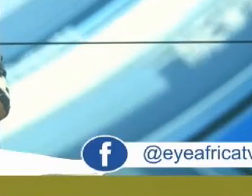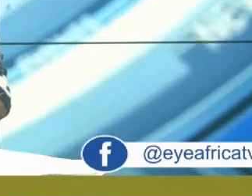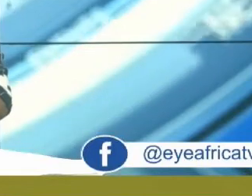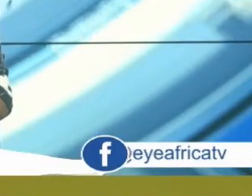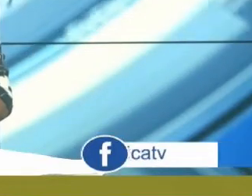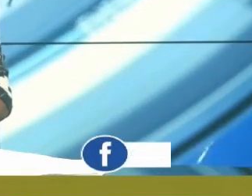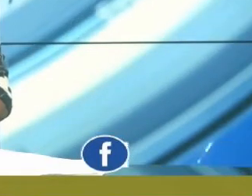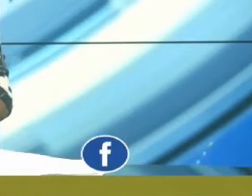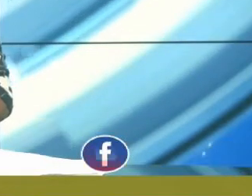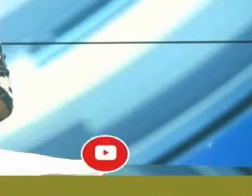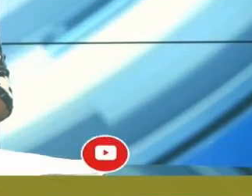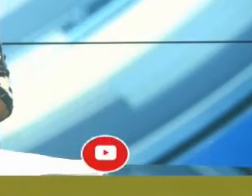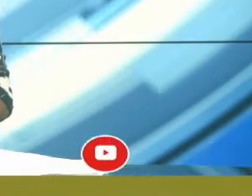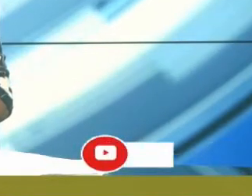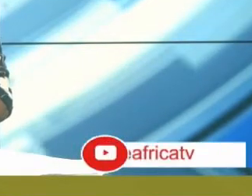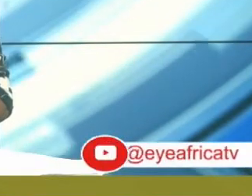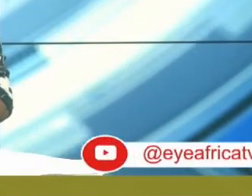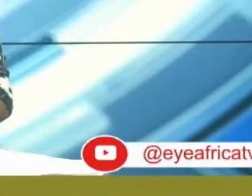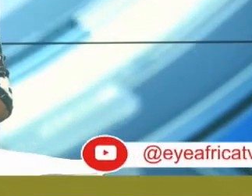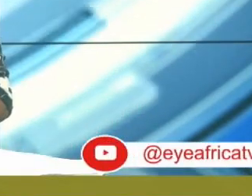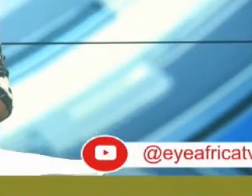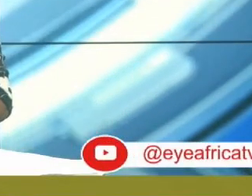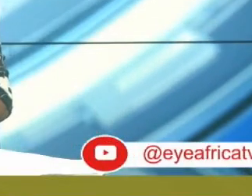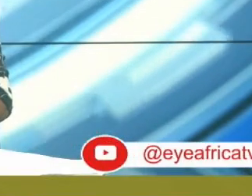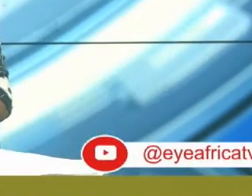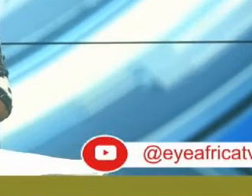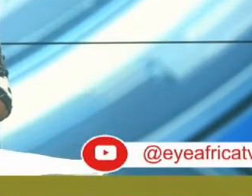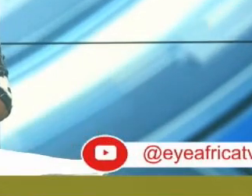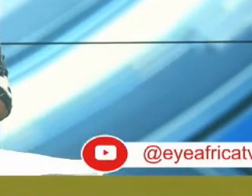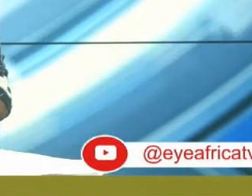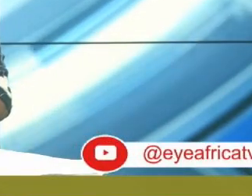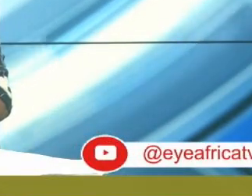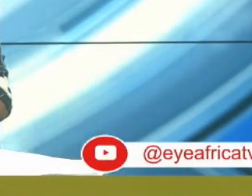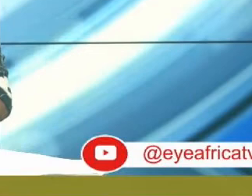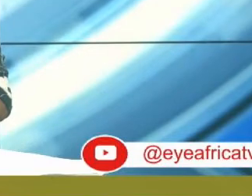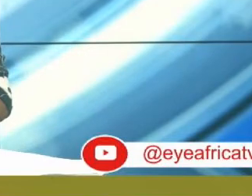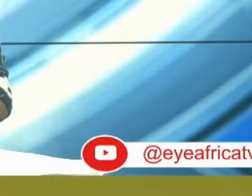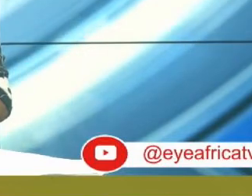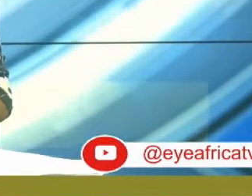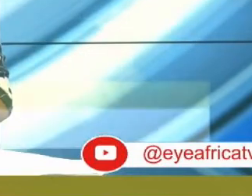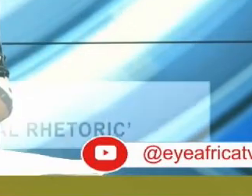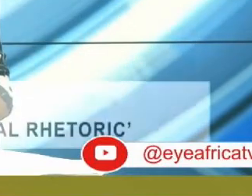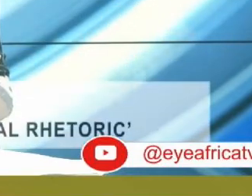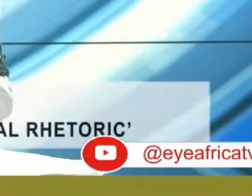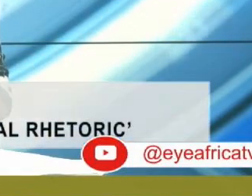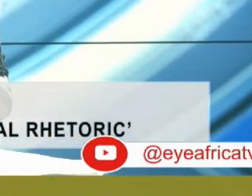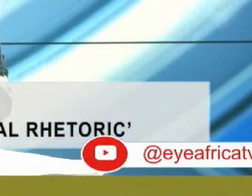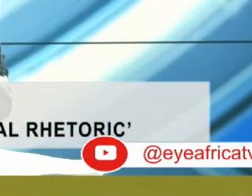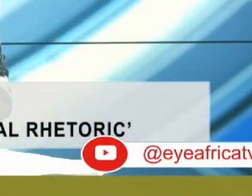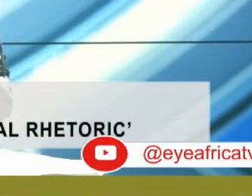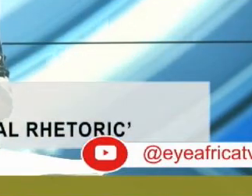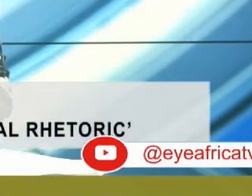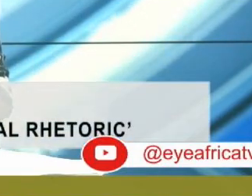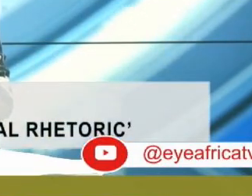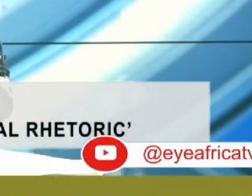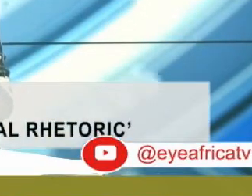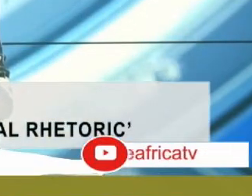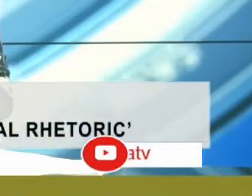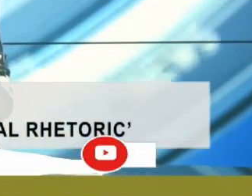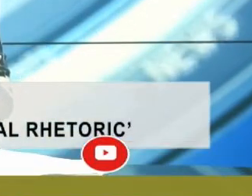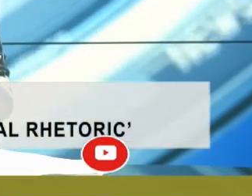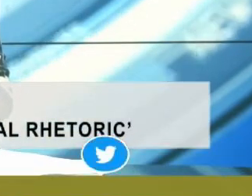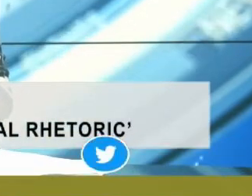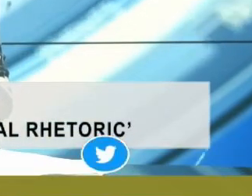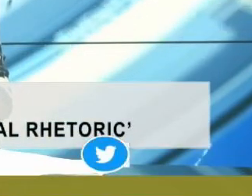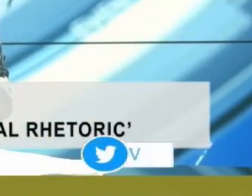Now a senior scientist and head of HIV research at the MRC West Africa Collaboration and Research Network has told the Gambia's Truth Commission